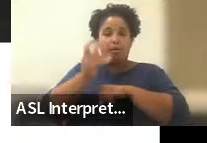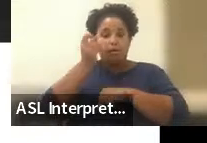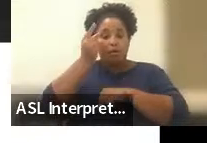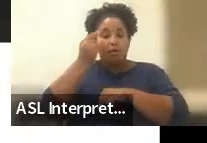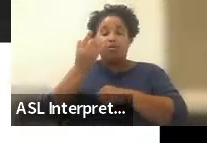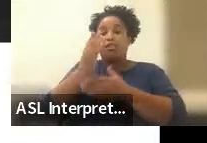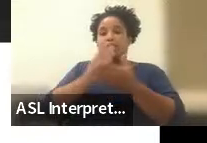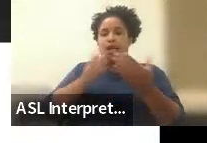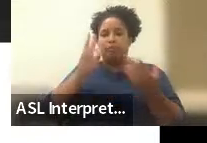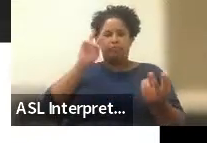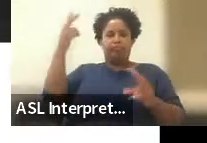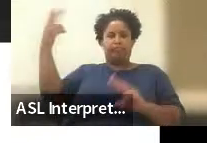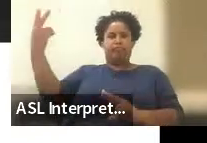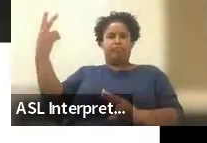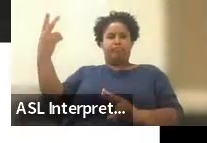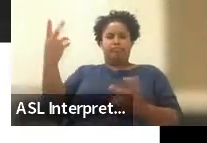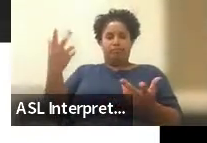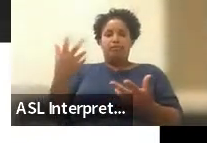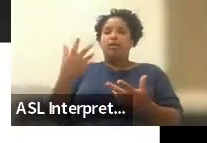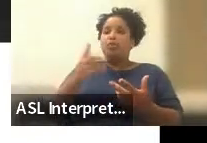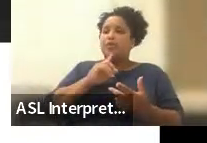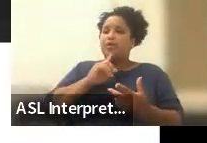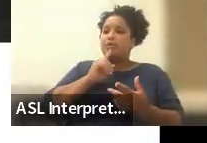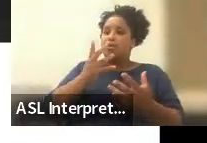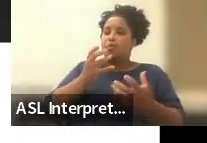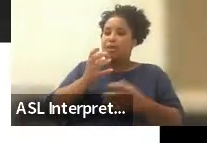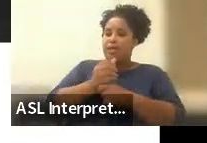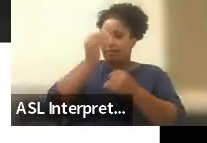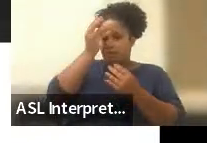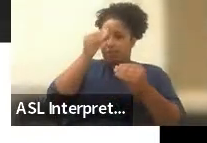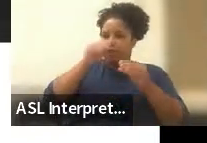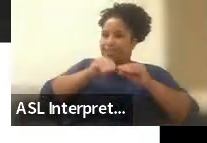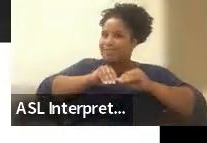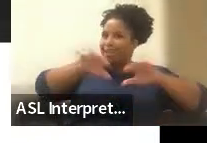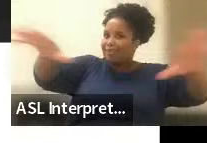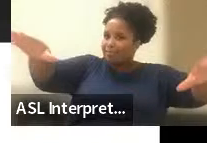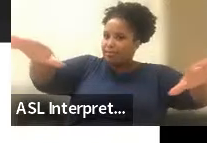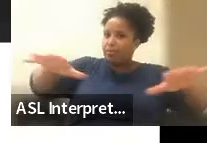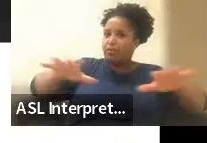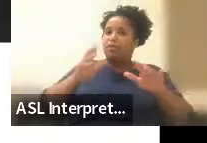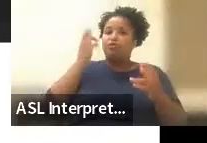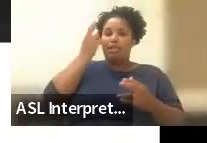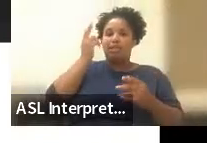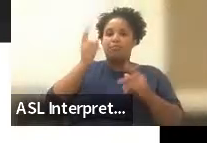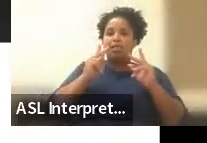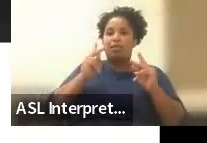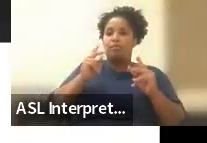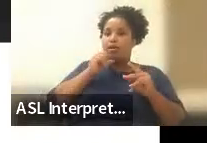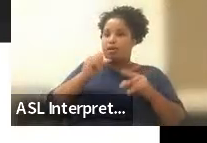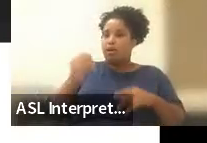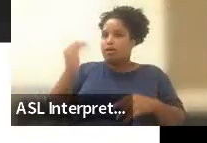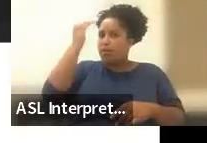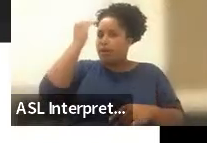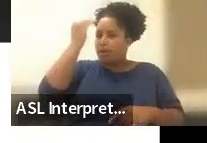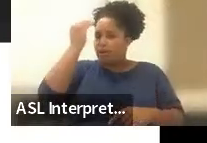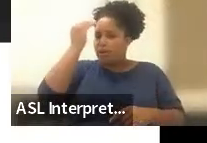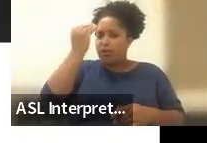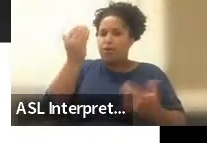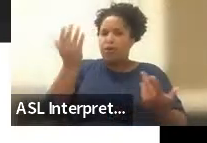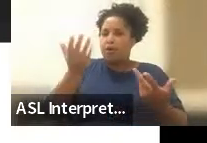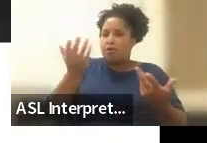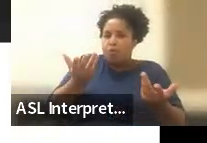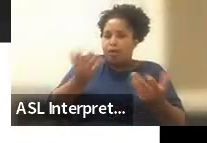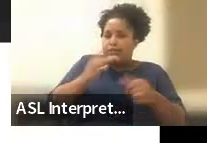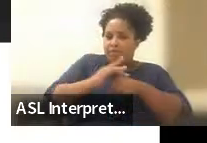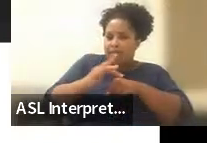some misinformation out there, but mostly we want to get the information out. I think what we found a lot is that people are not always aware of what